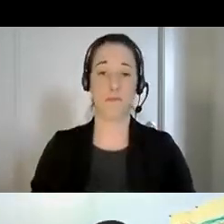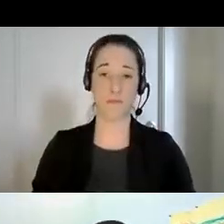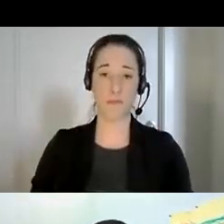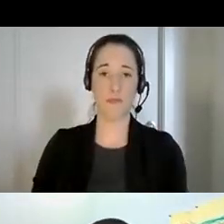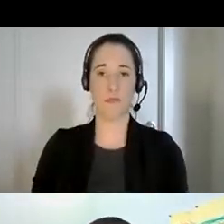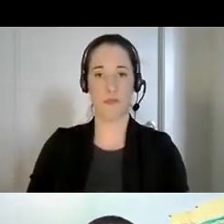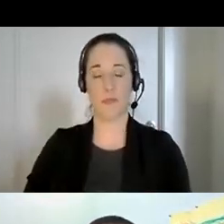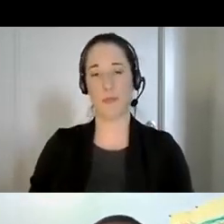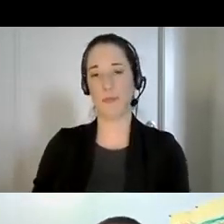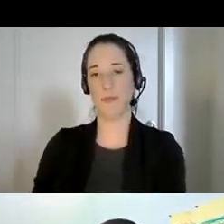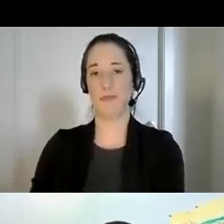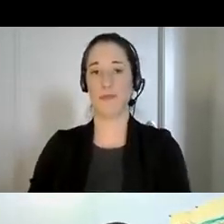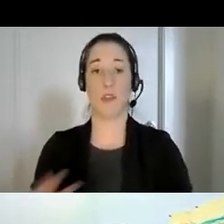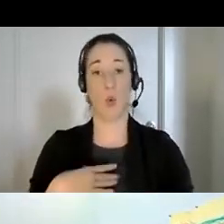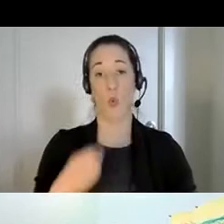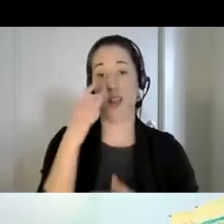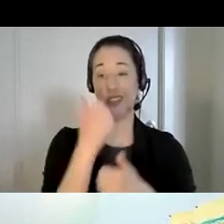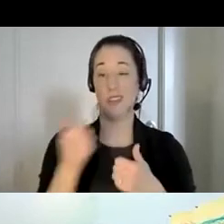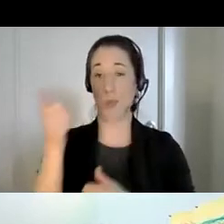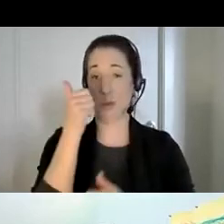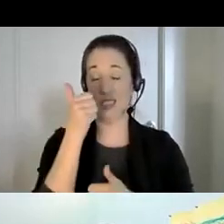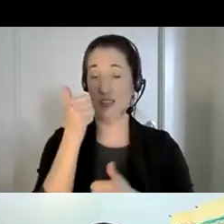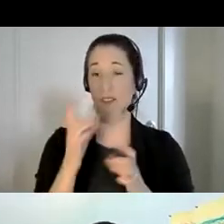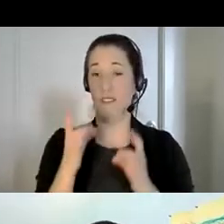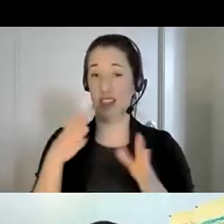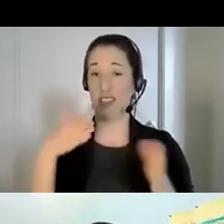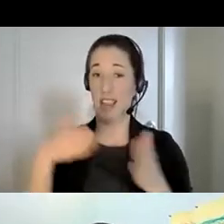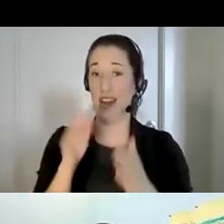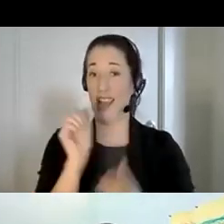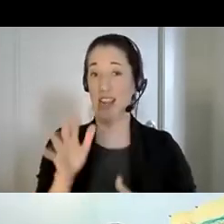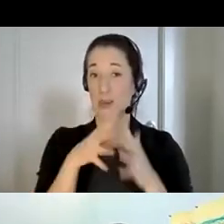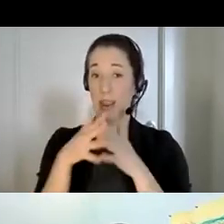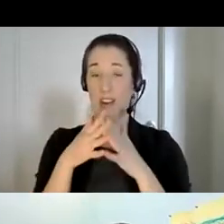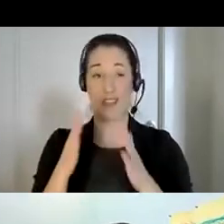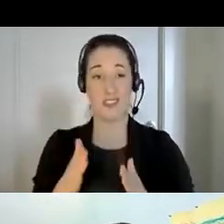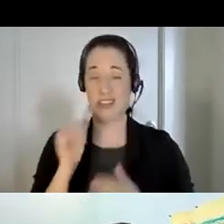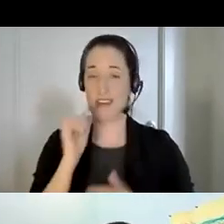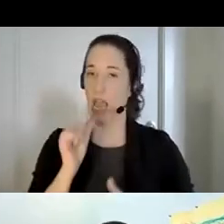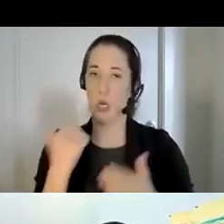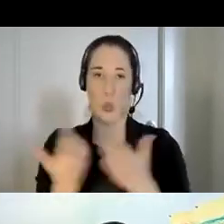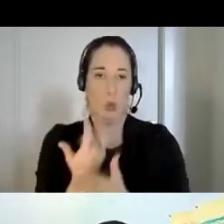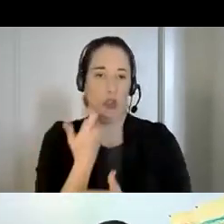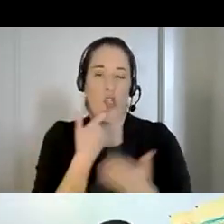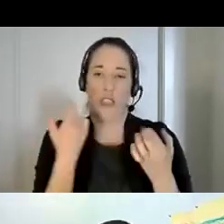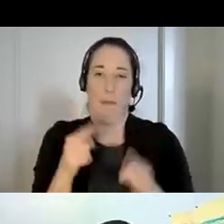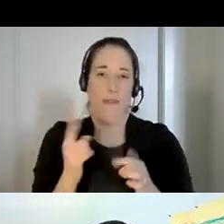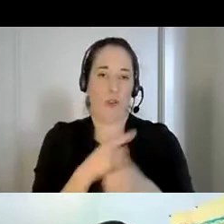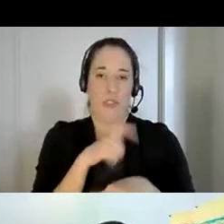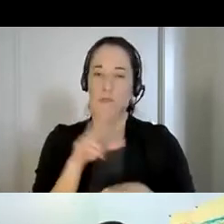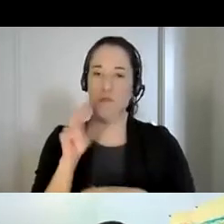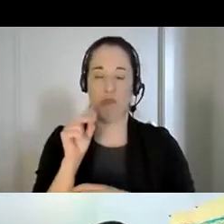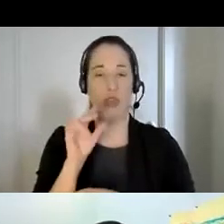White supremacist violence against Asian Americans is not new. In fact, it is white supremacist